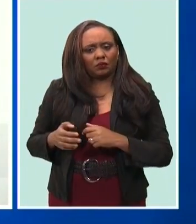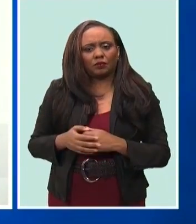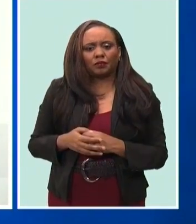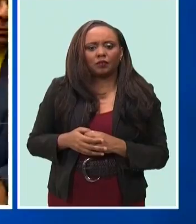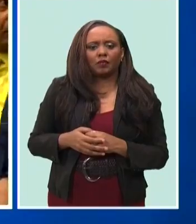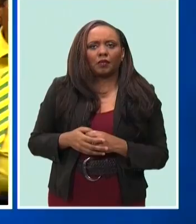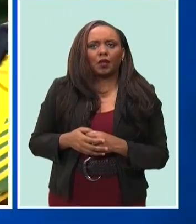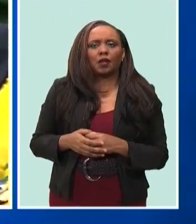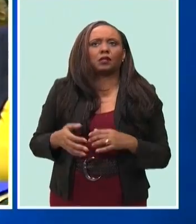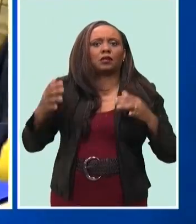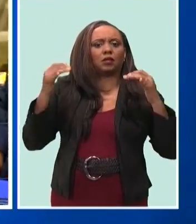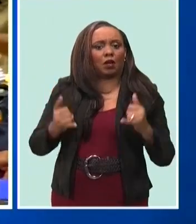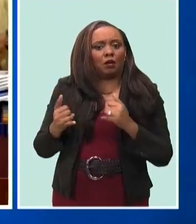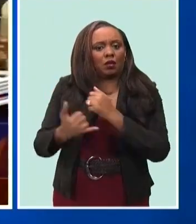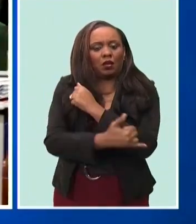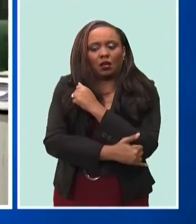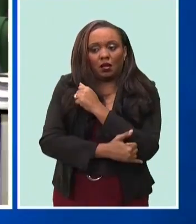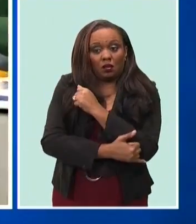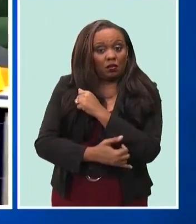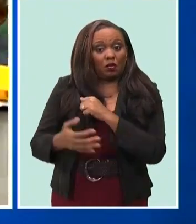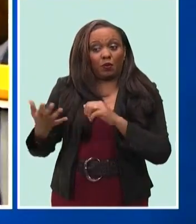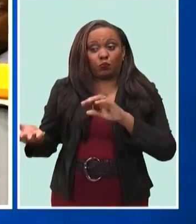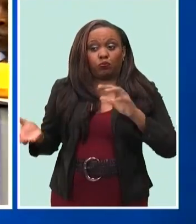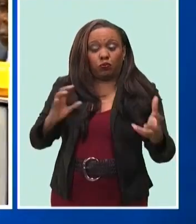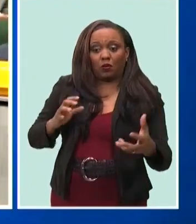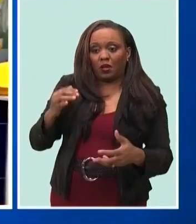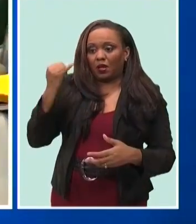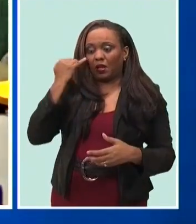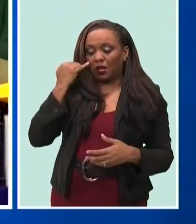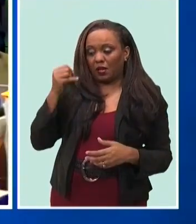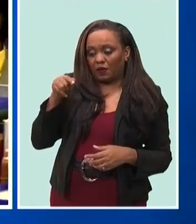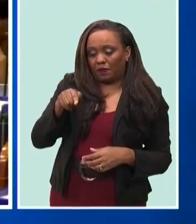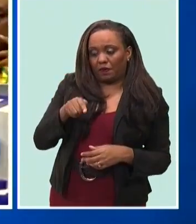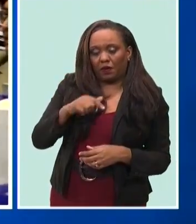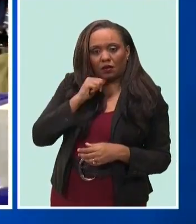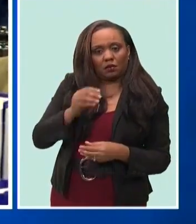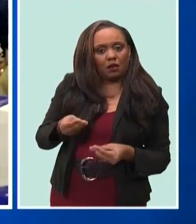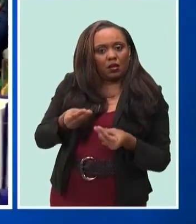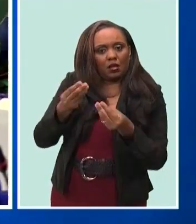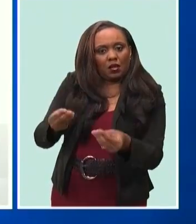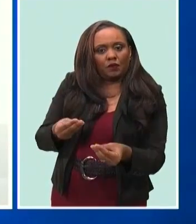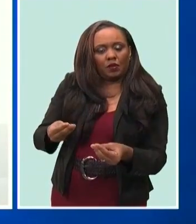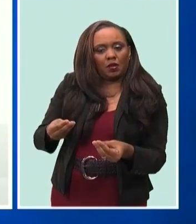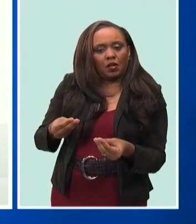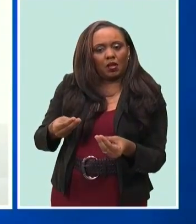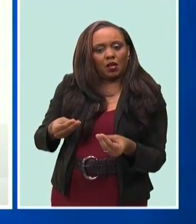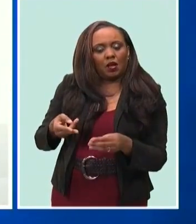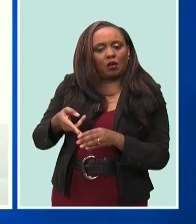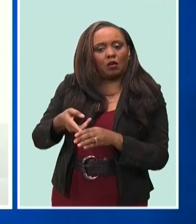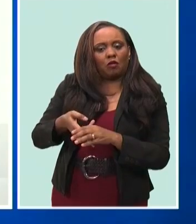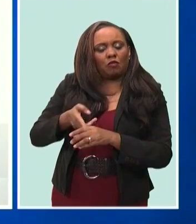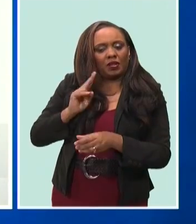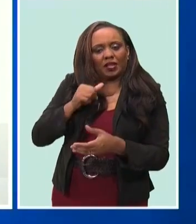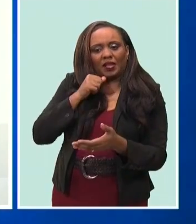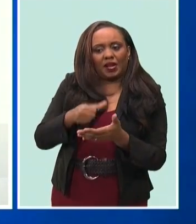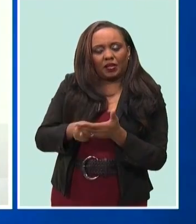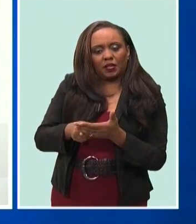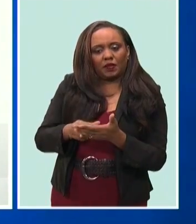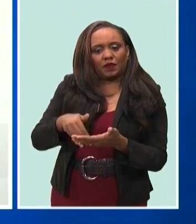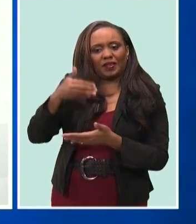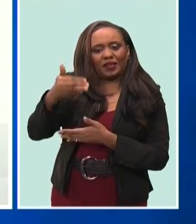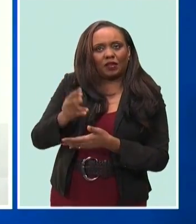a state of despair if the executive fails to submit resignations within the next 2 weeks. We will advocate